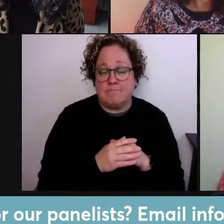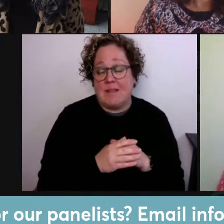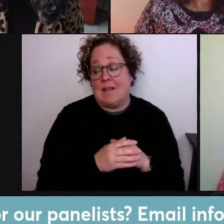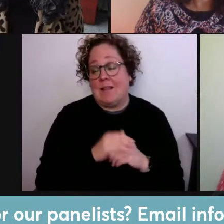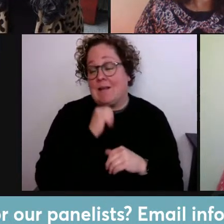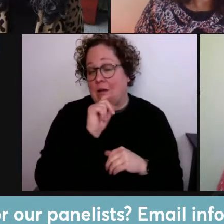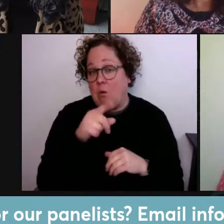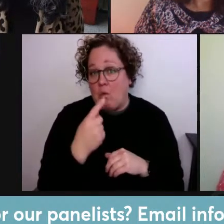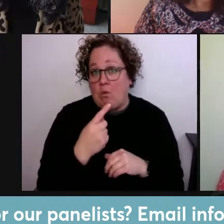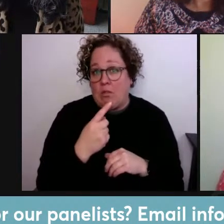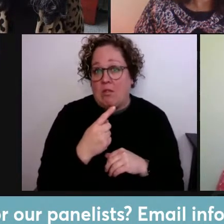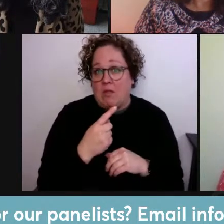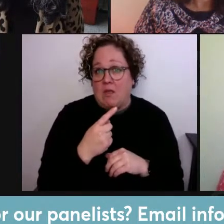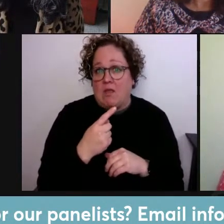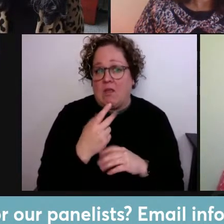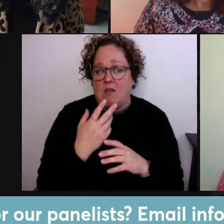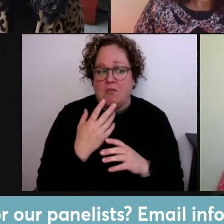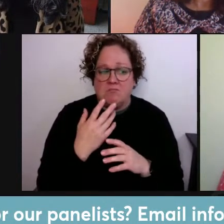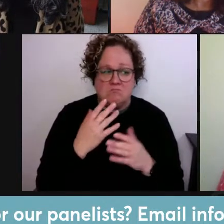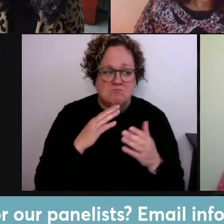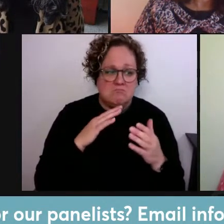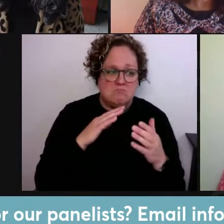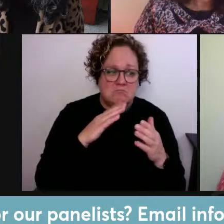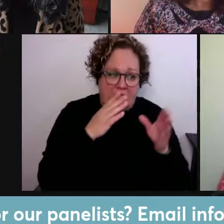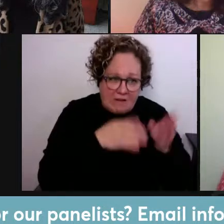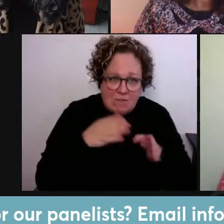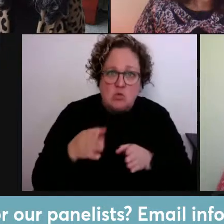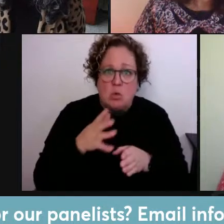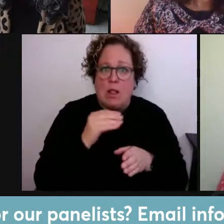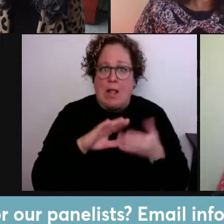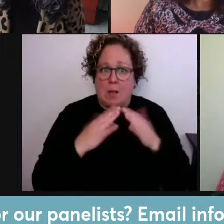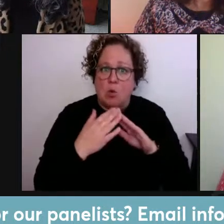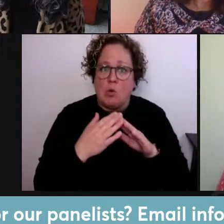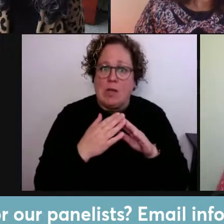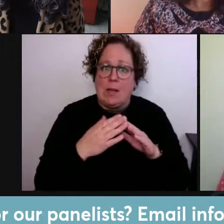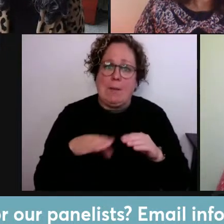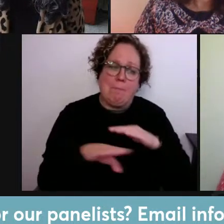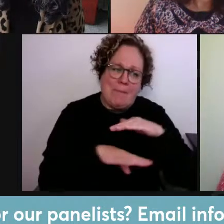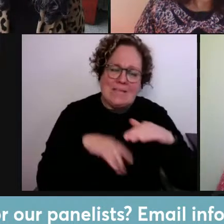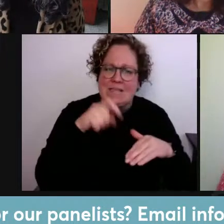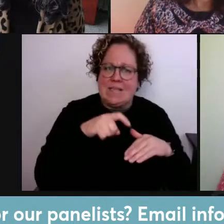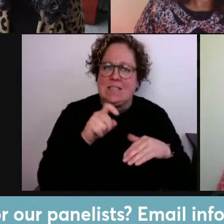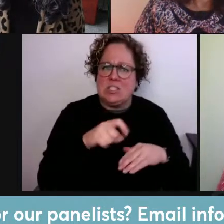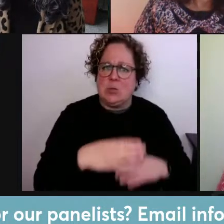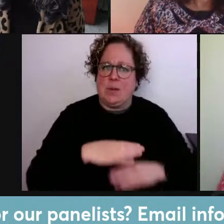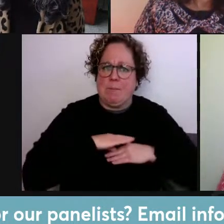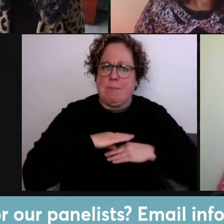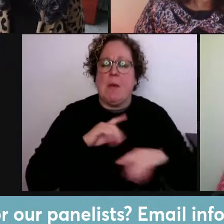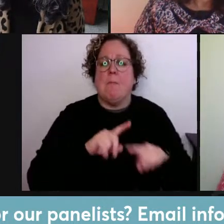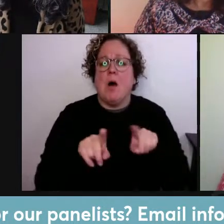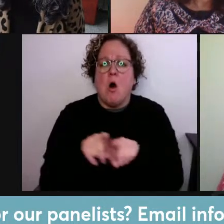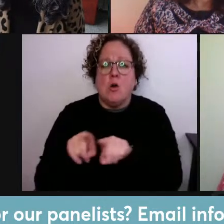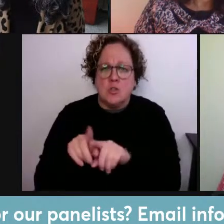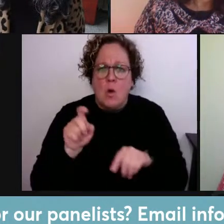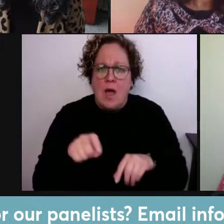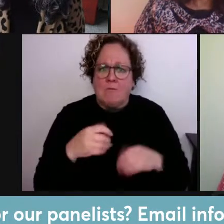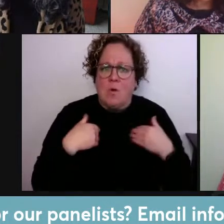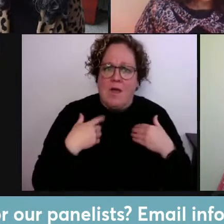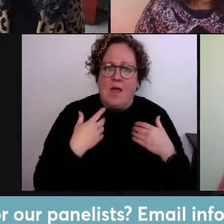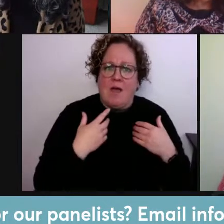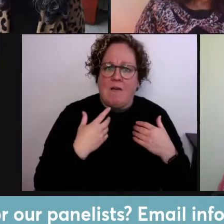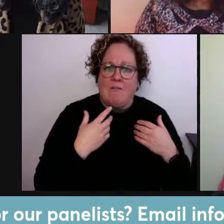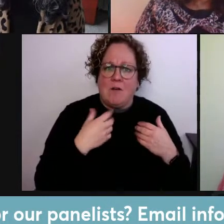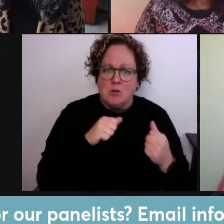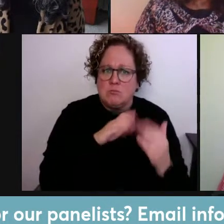the individual and community basic needs need to be met, but also there needs to be strategies to